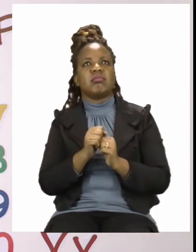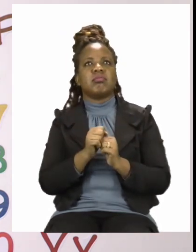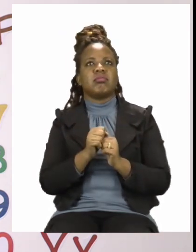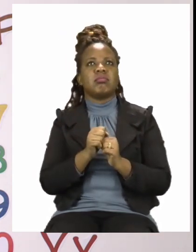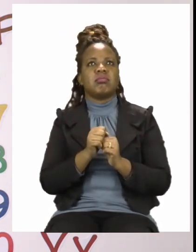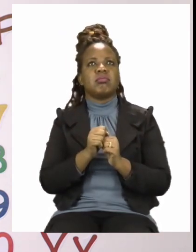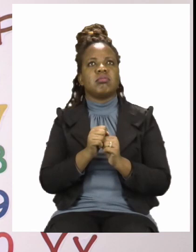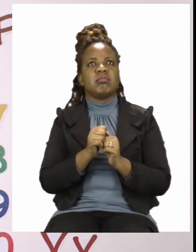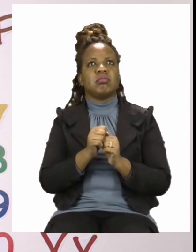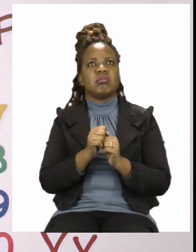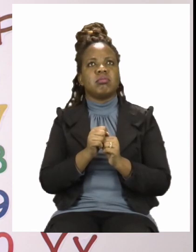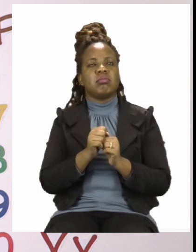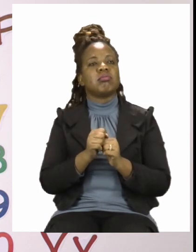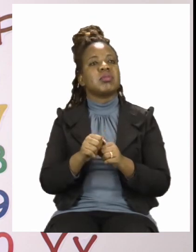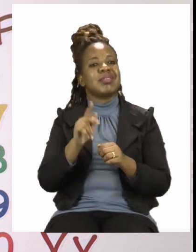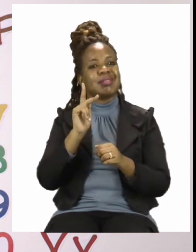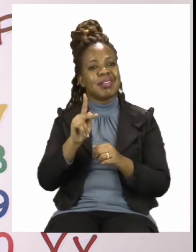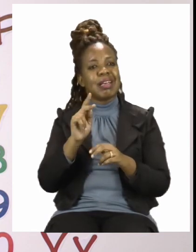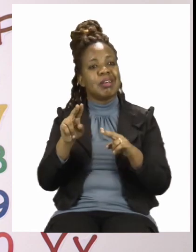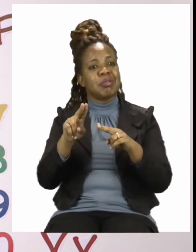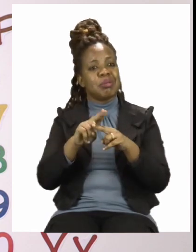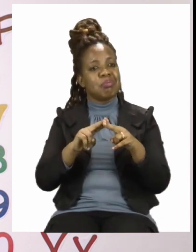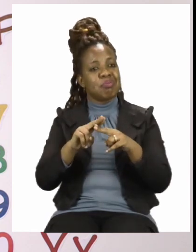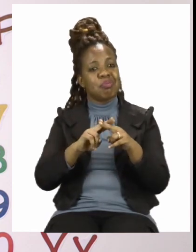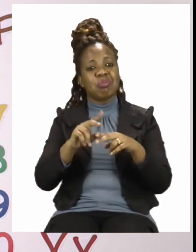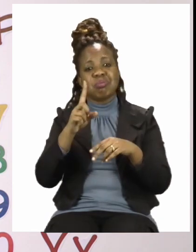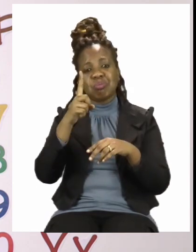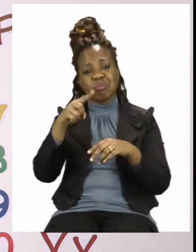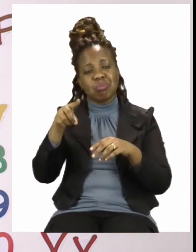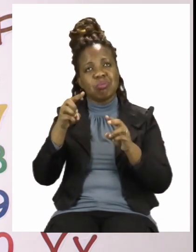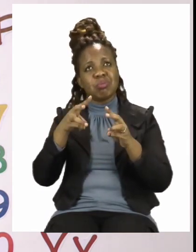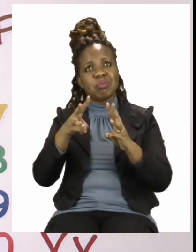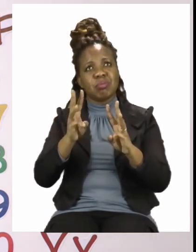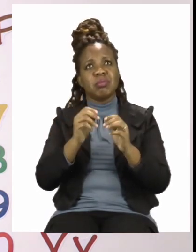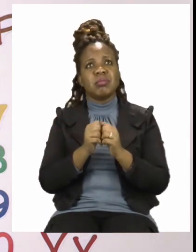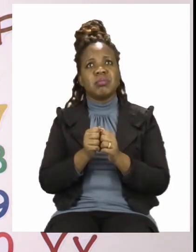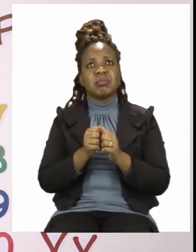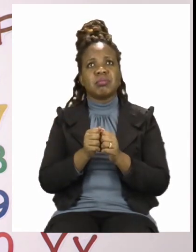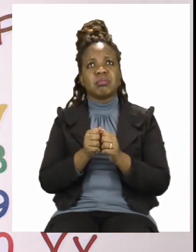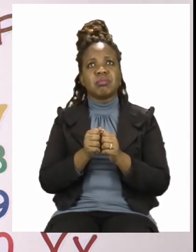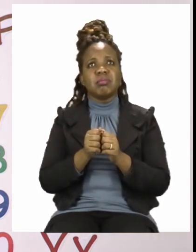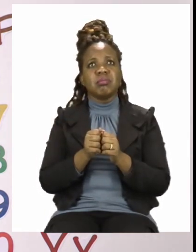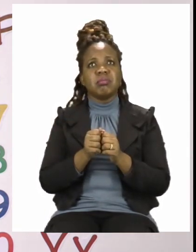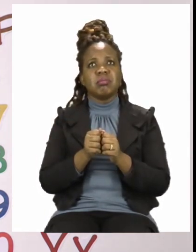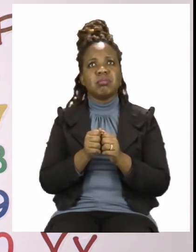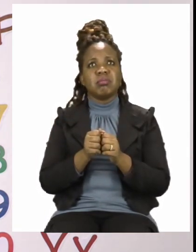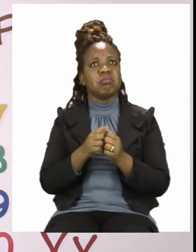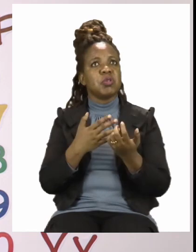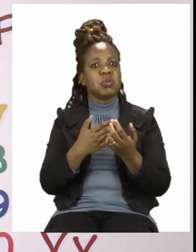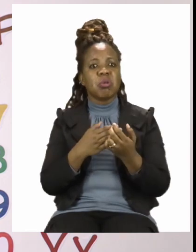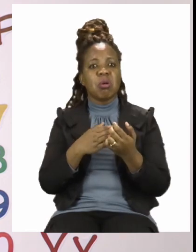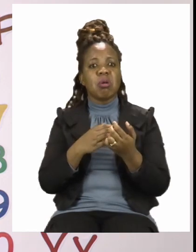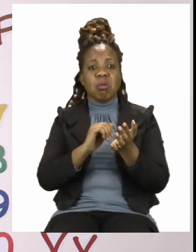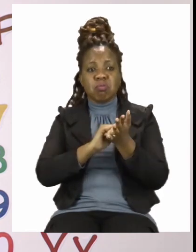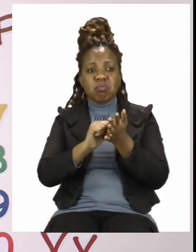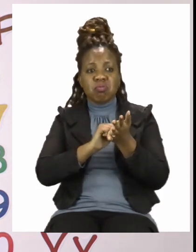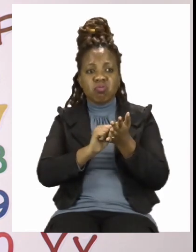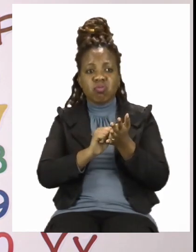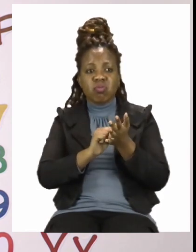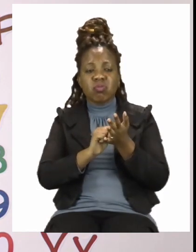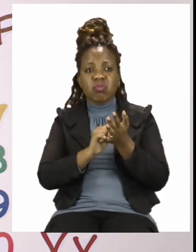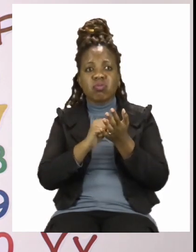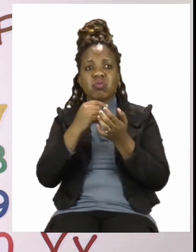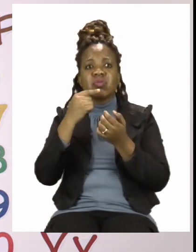you use them the right way. We cannot use soap to clean our teeth, no, and